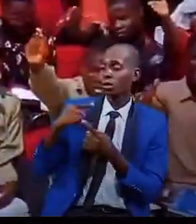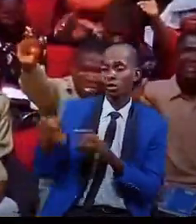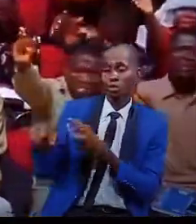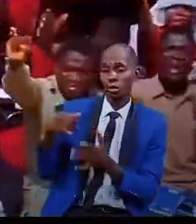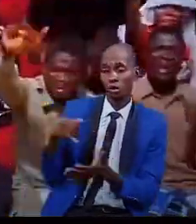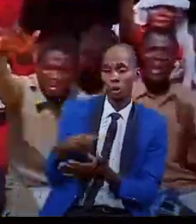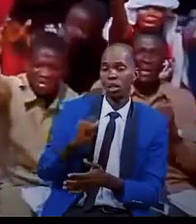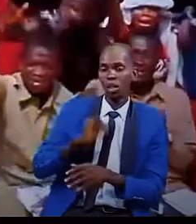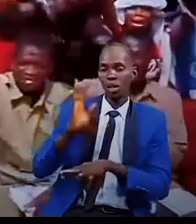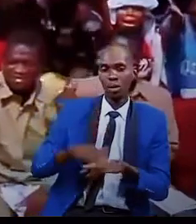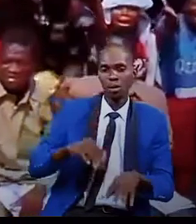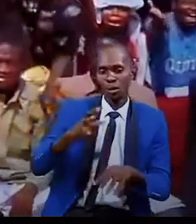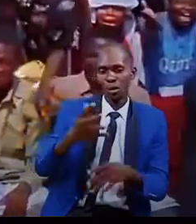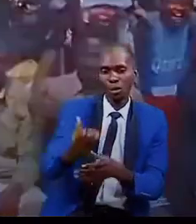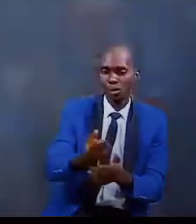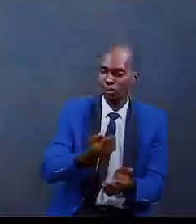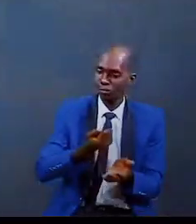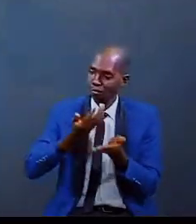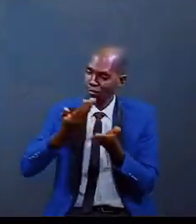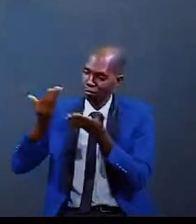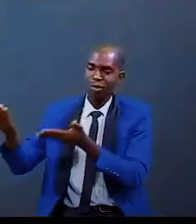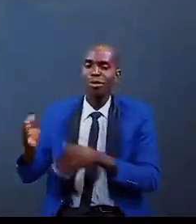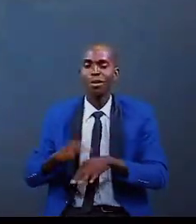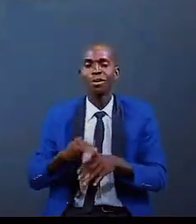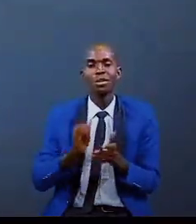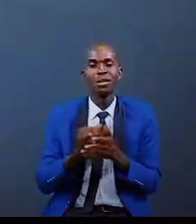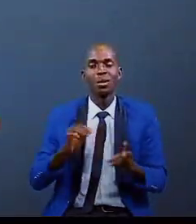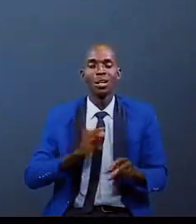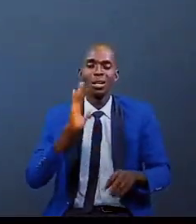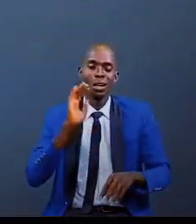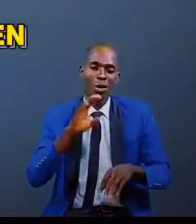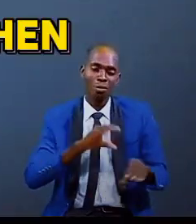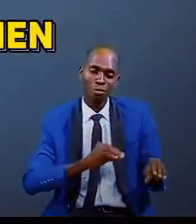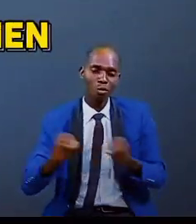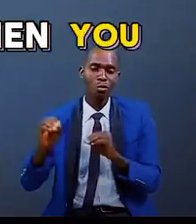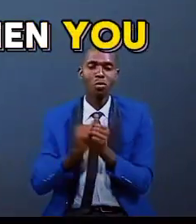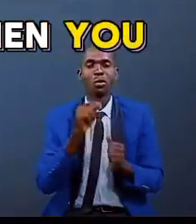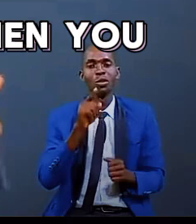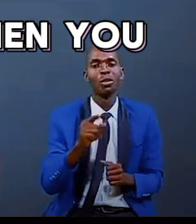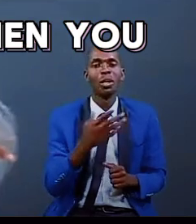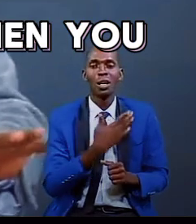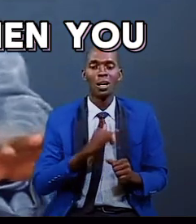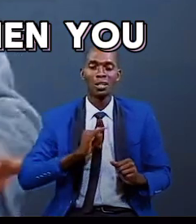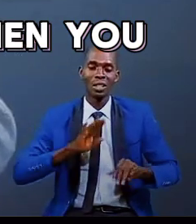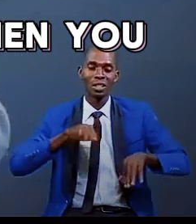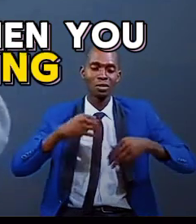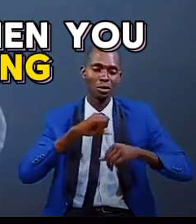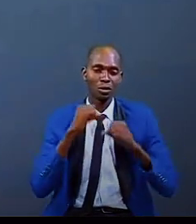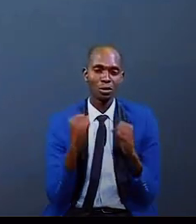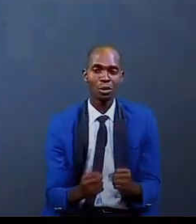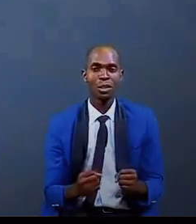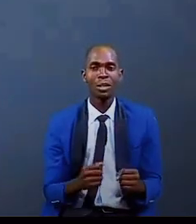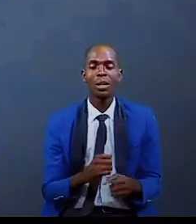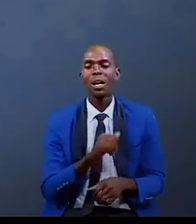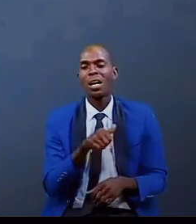up. And I pull you on. And I strengthen you. And whenever you are